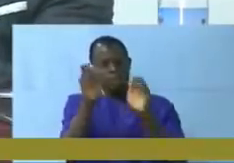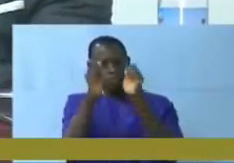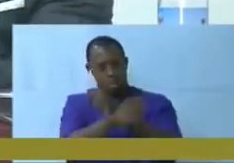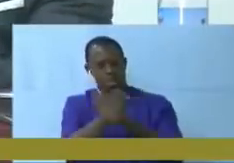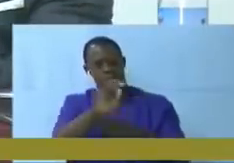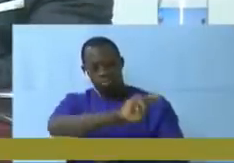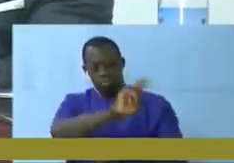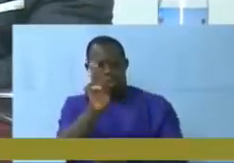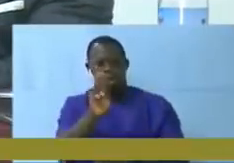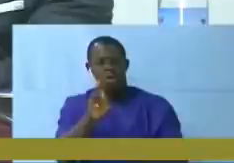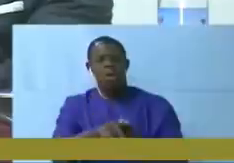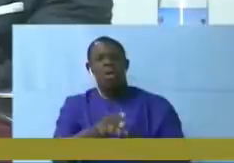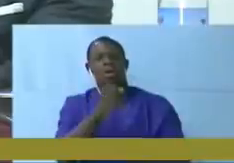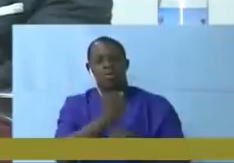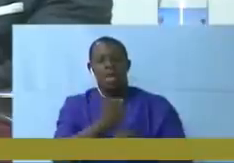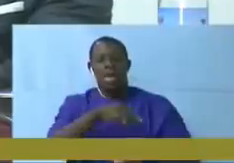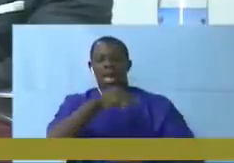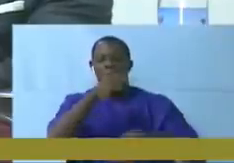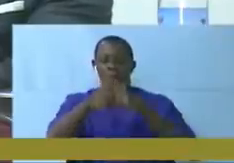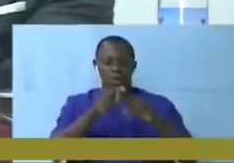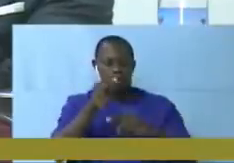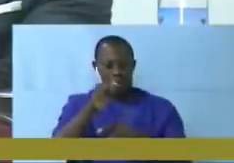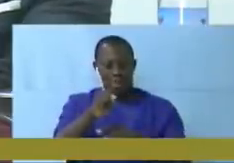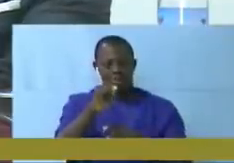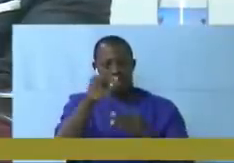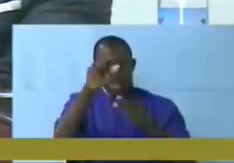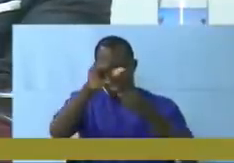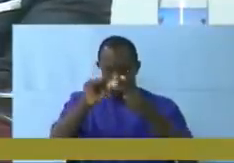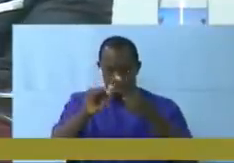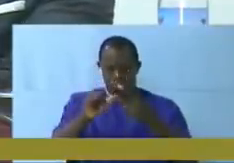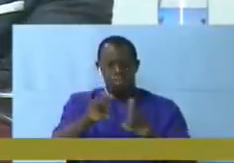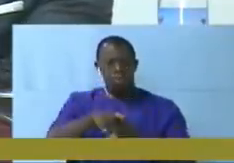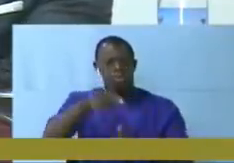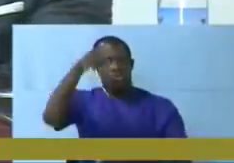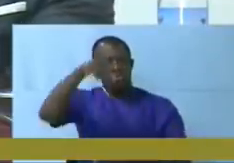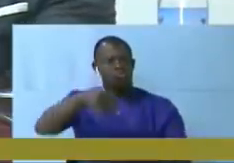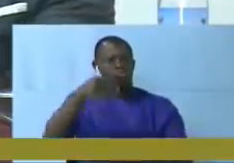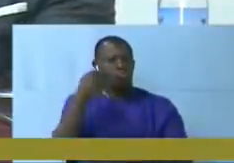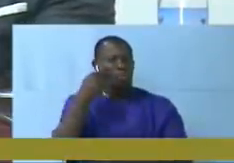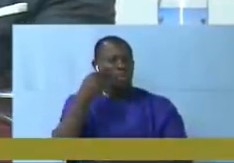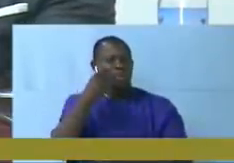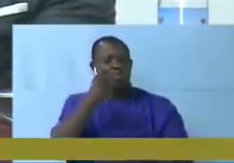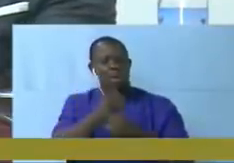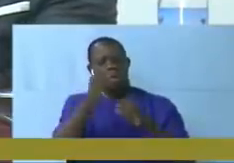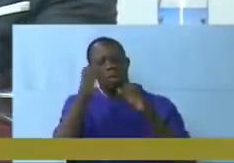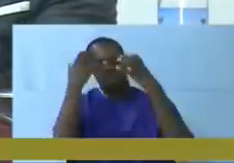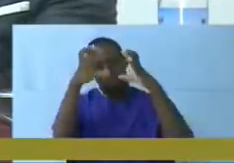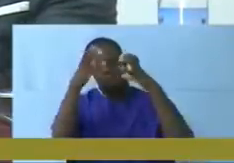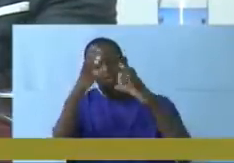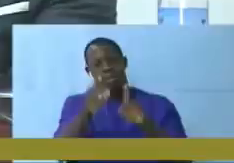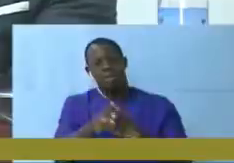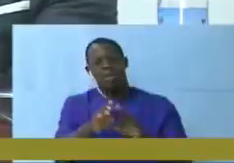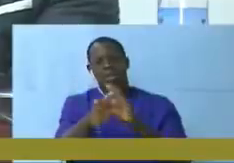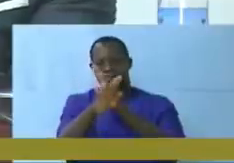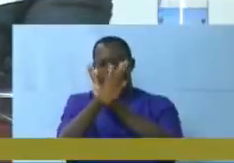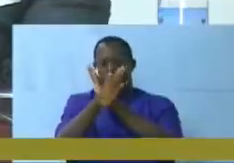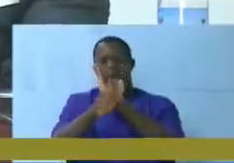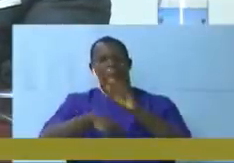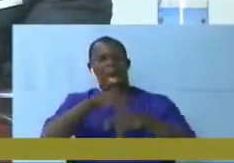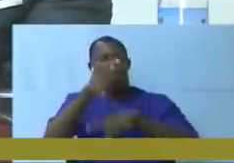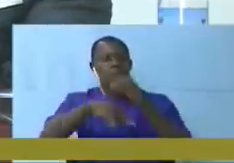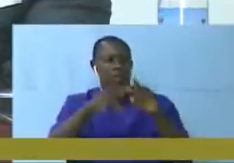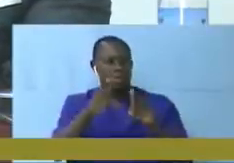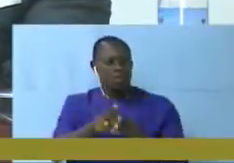built into that provision is in fact today serving as a stumbling block for